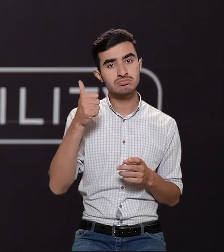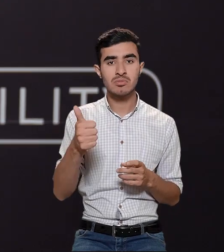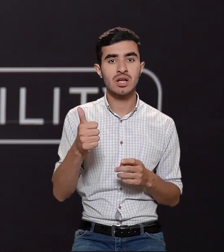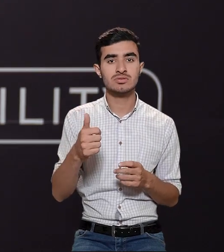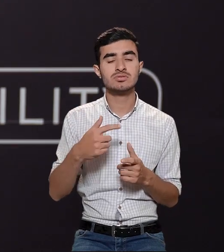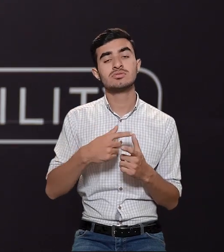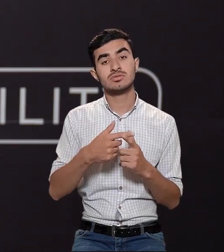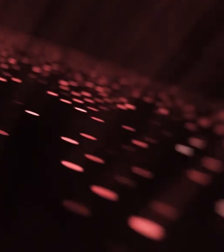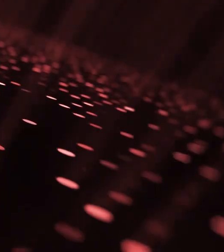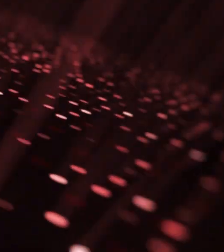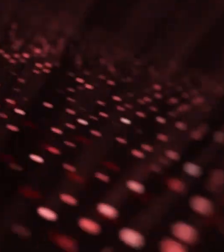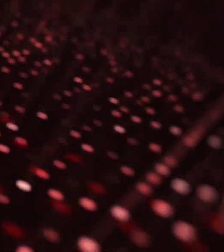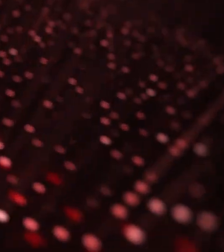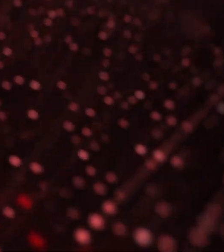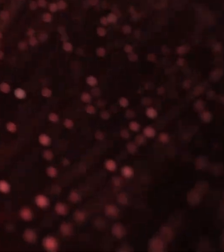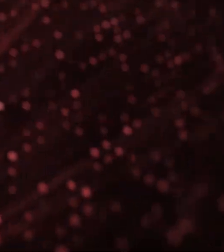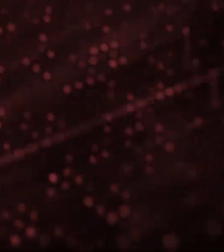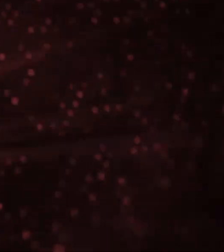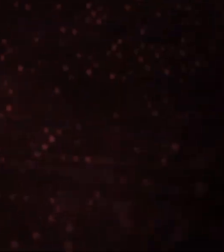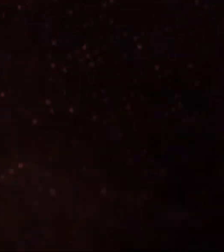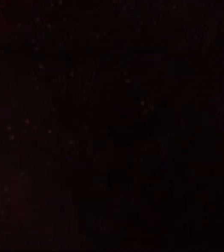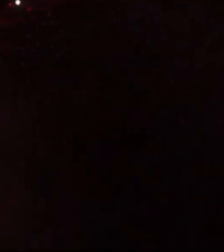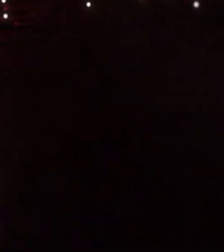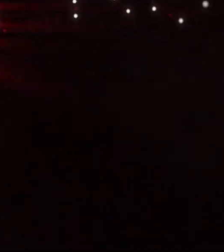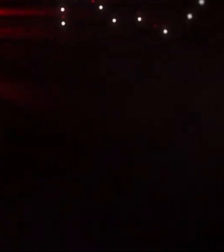getting the treatment abroad.